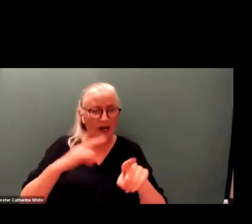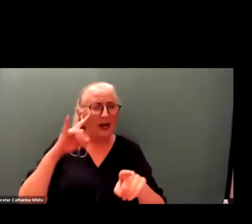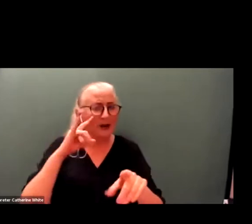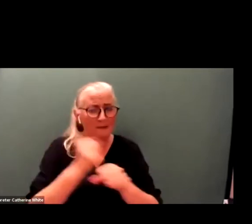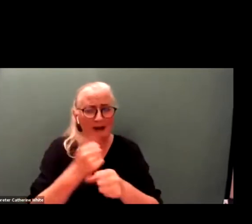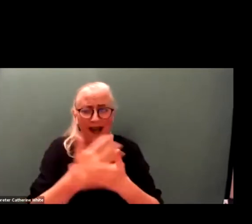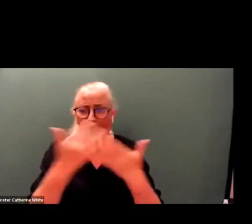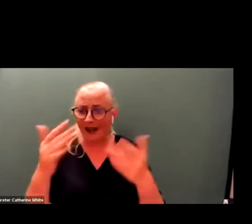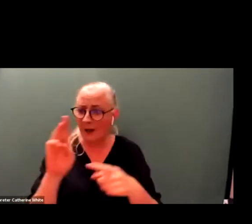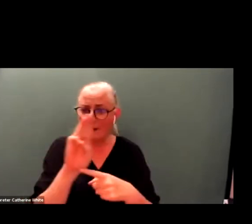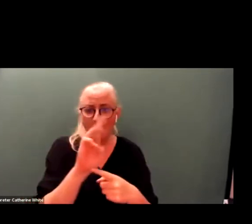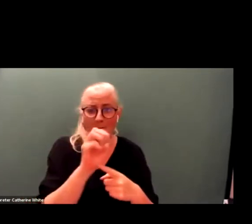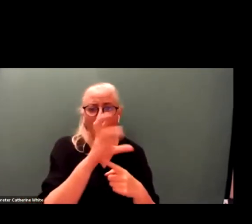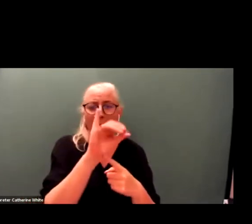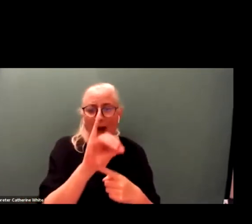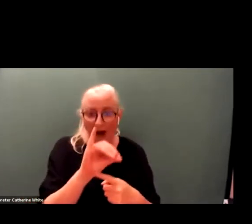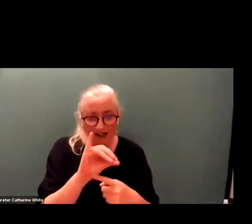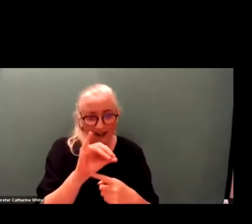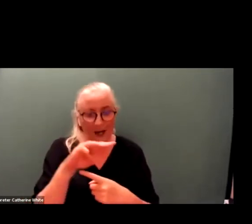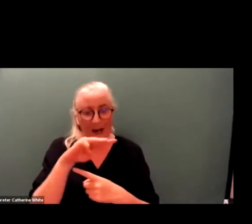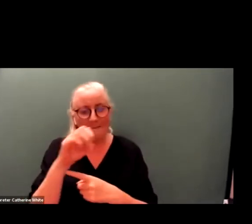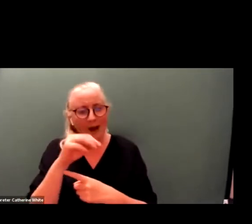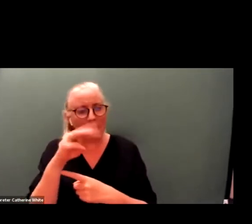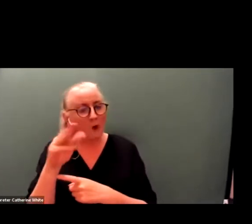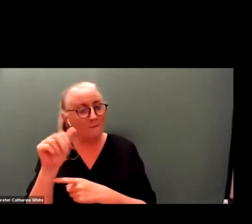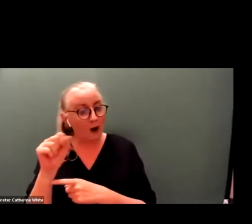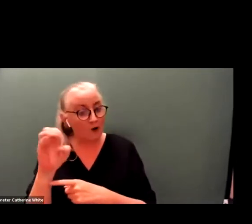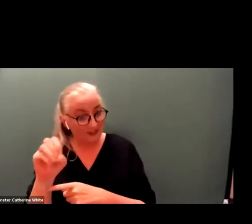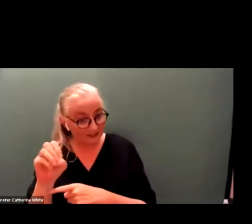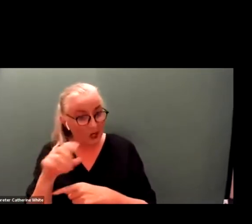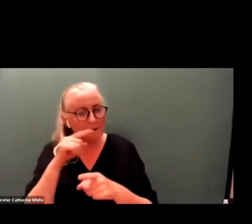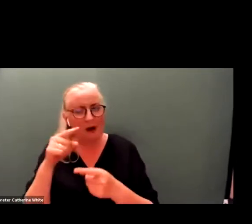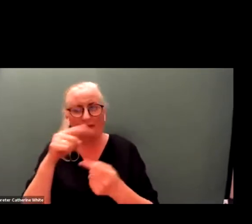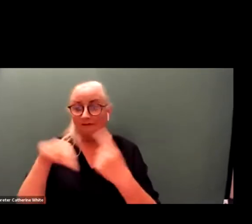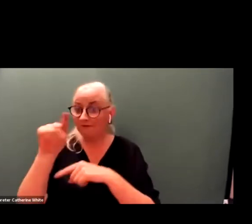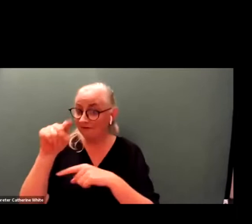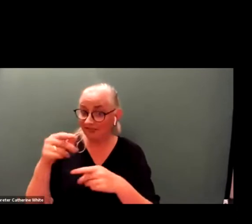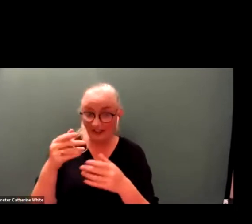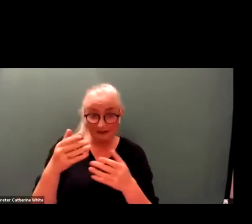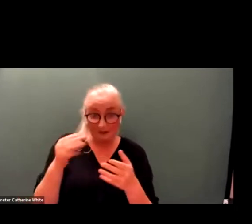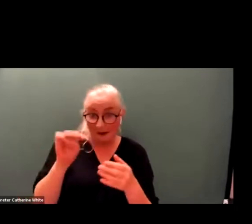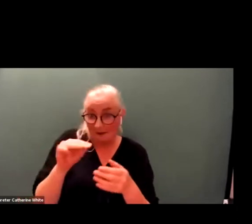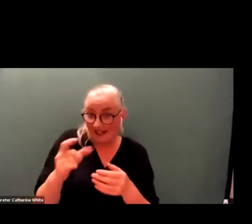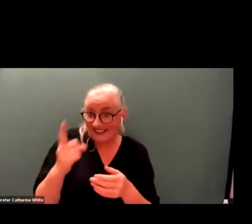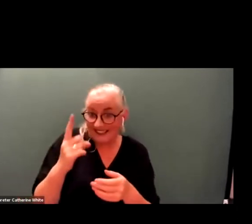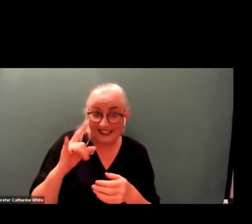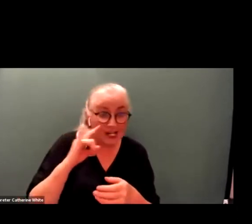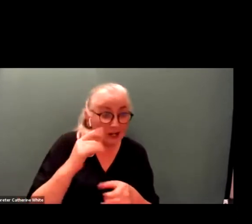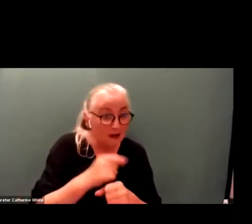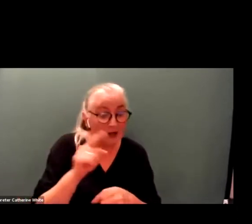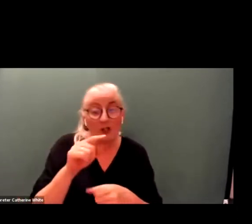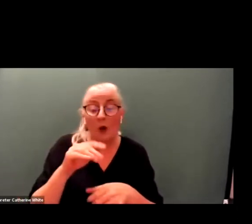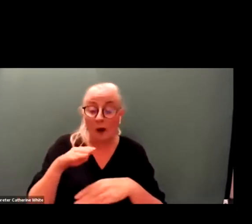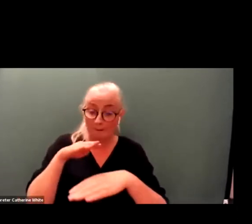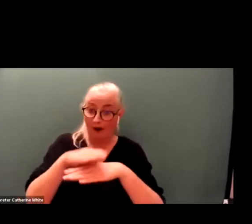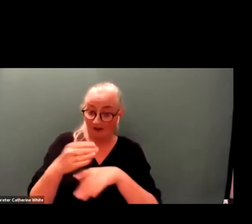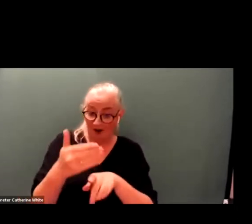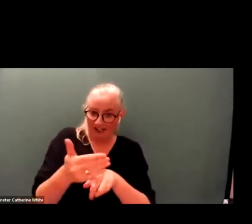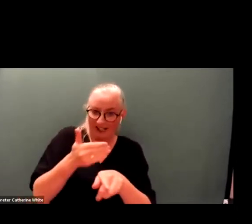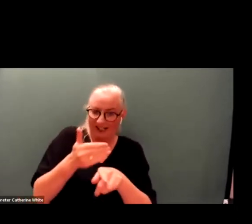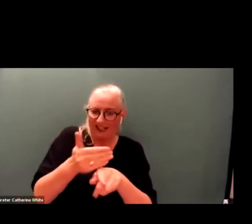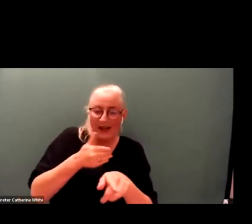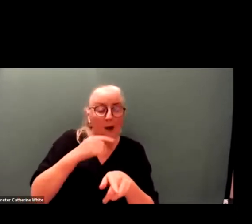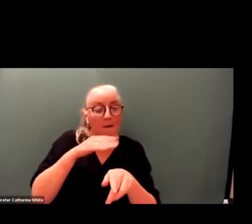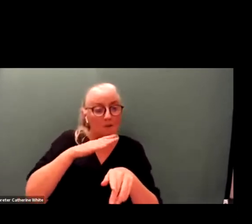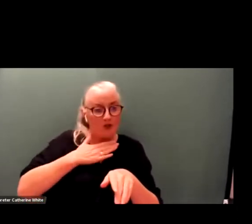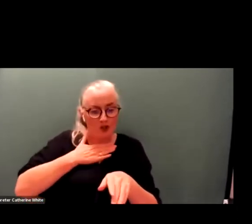perhaps before this year, a few people maybe had heard of it at all or knew what it was. Perimenopause refers to the time around the menopause,